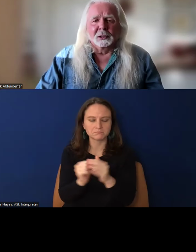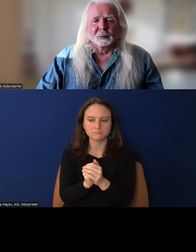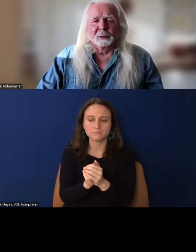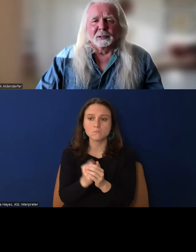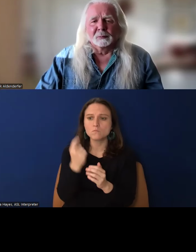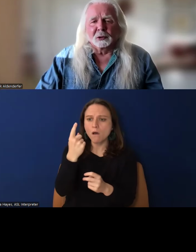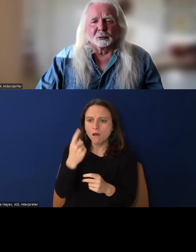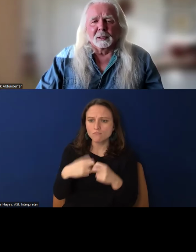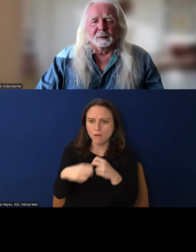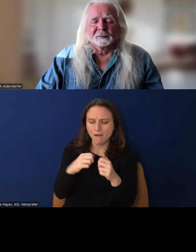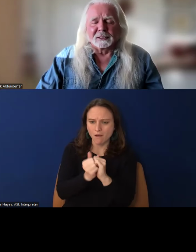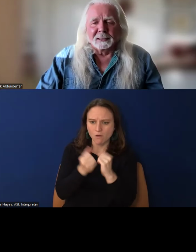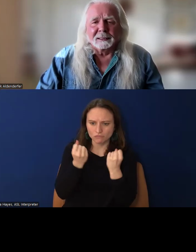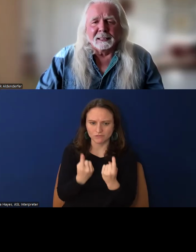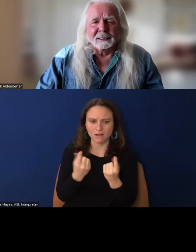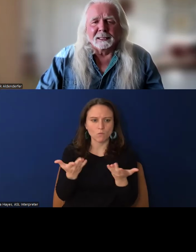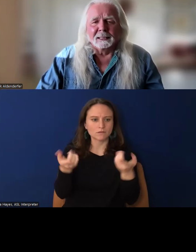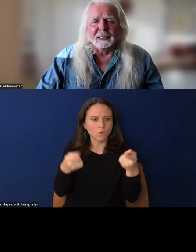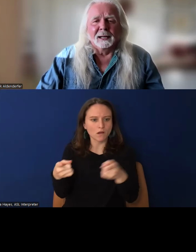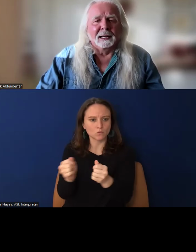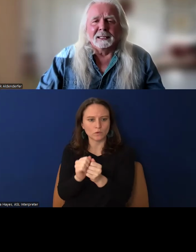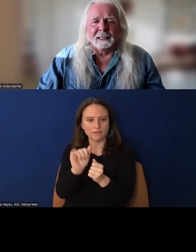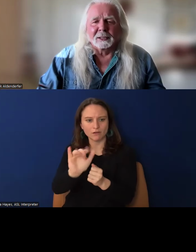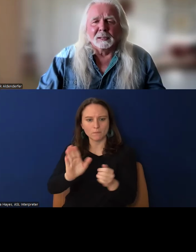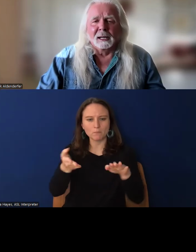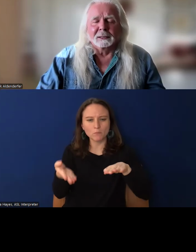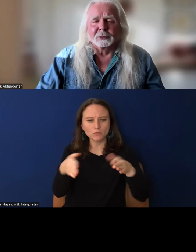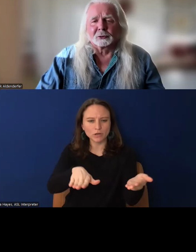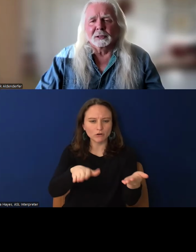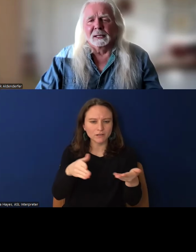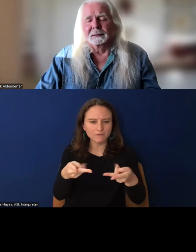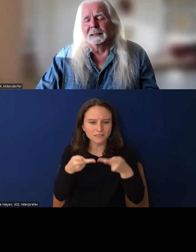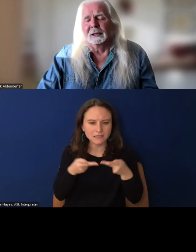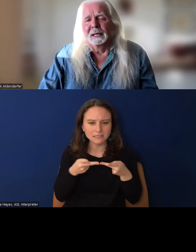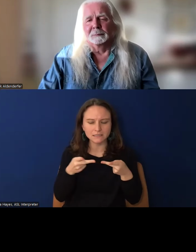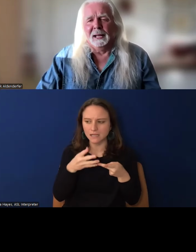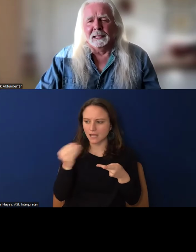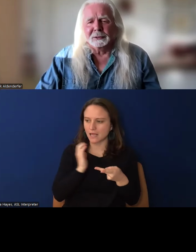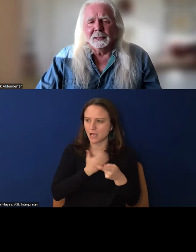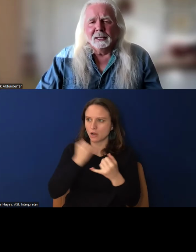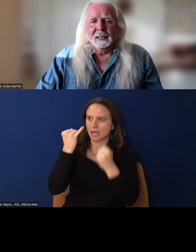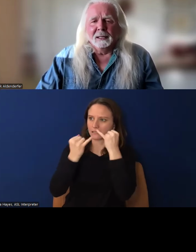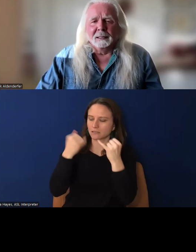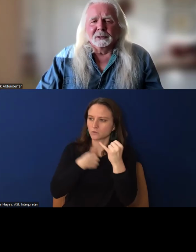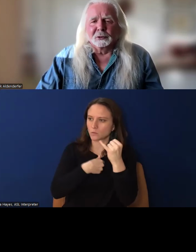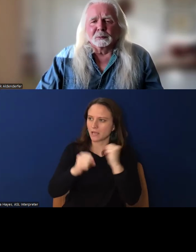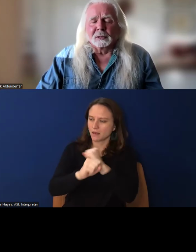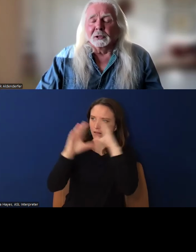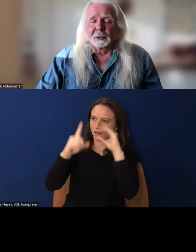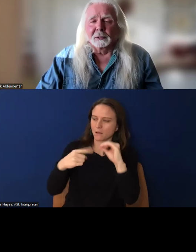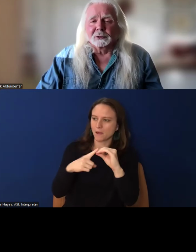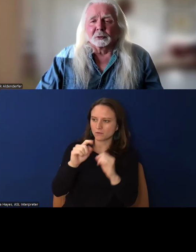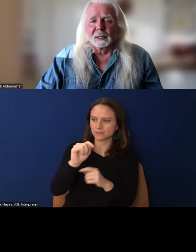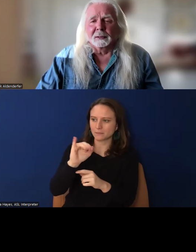going on with the mortuary facilities and the ideas that we might construct about the Tibetan past in terms